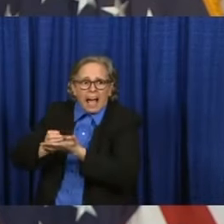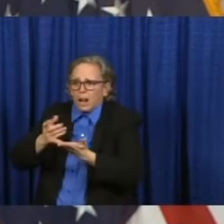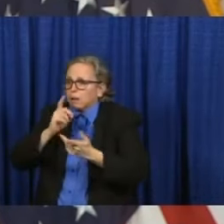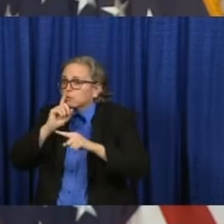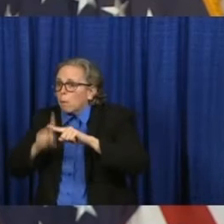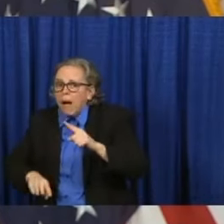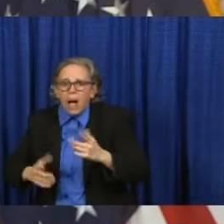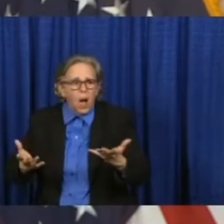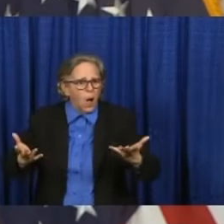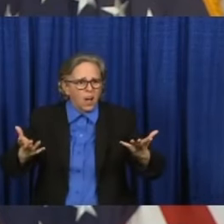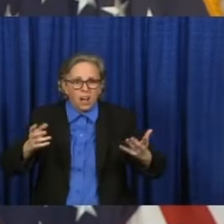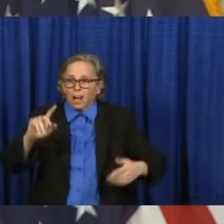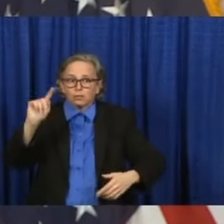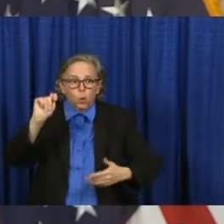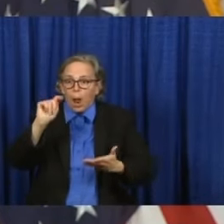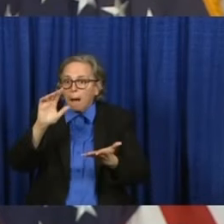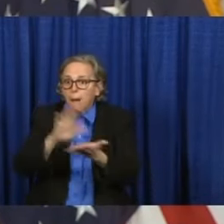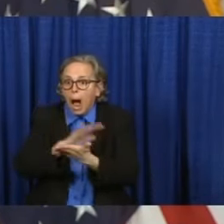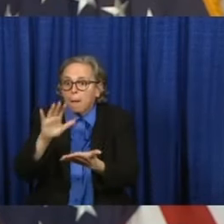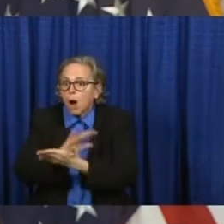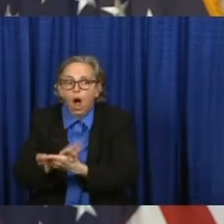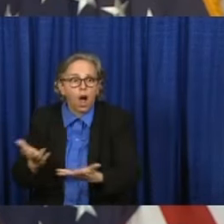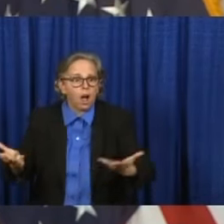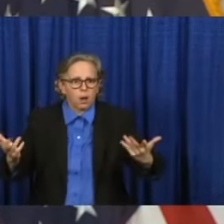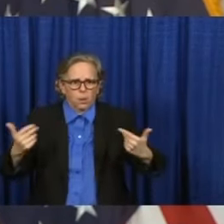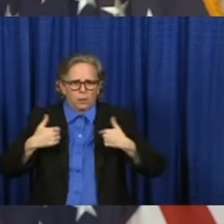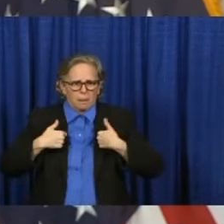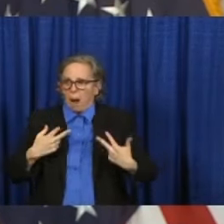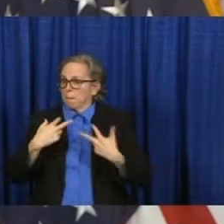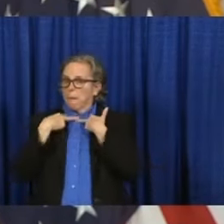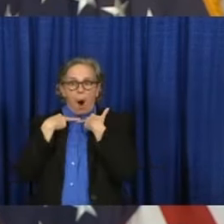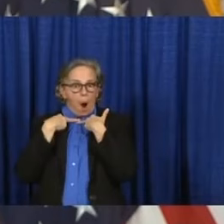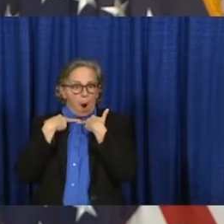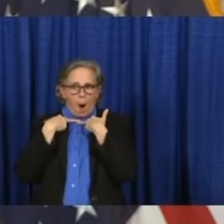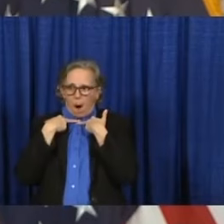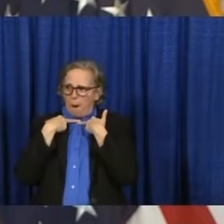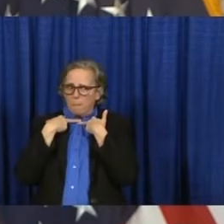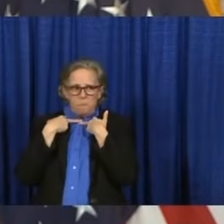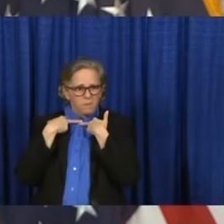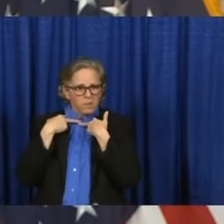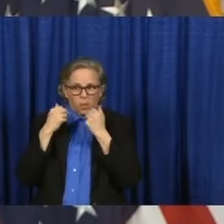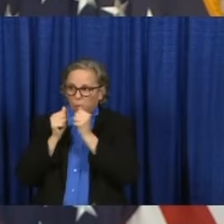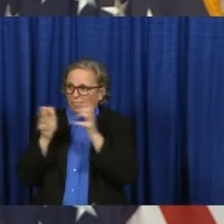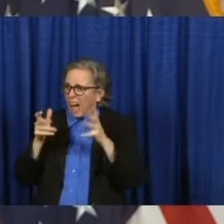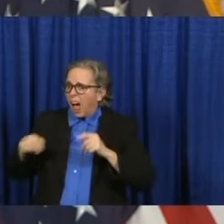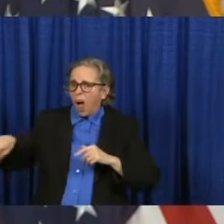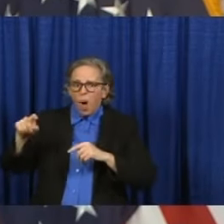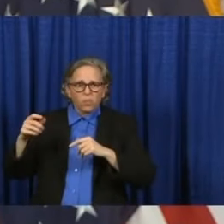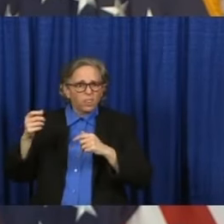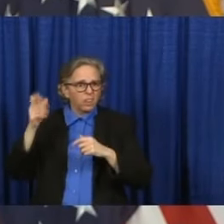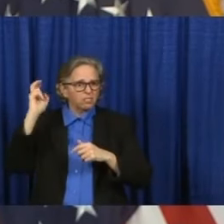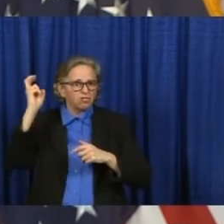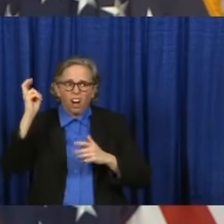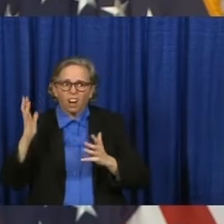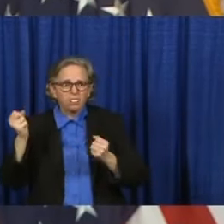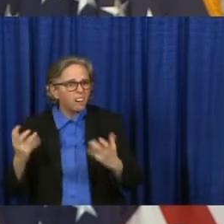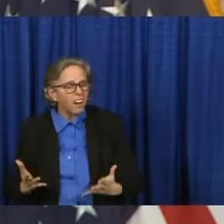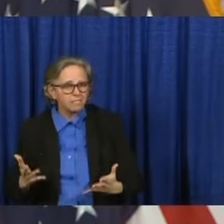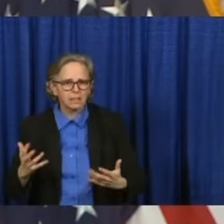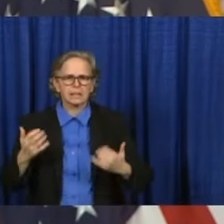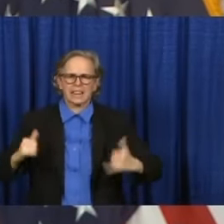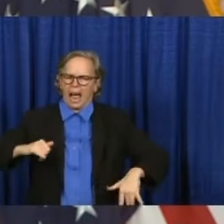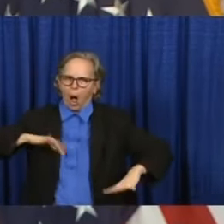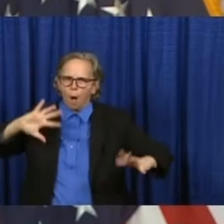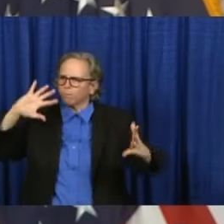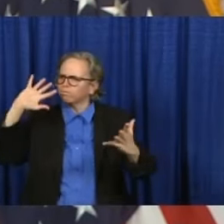toilet paper. We'd be in pretty bad shape without truck drivers. We think now is a great time to